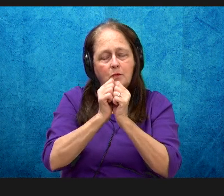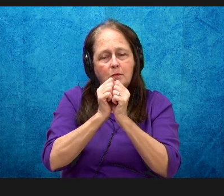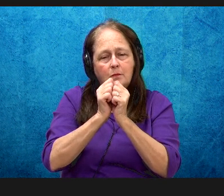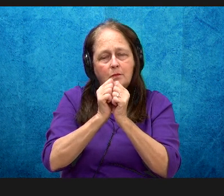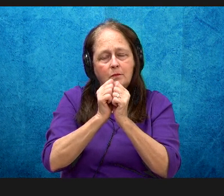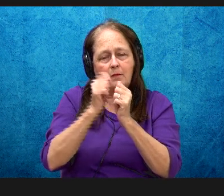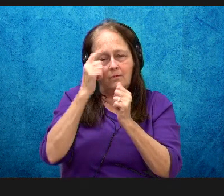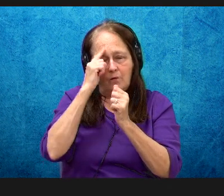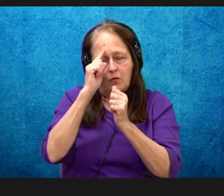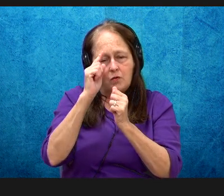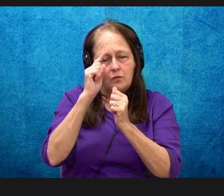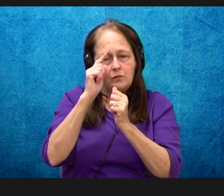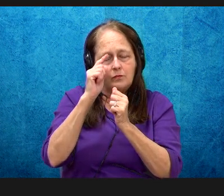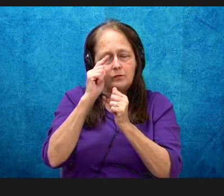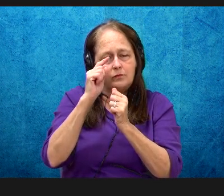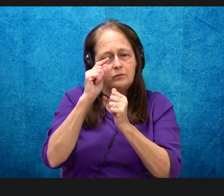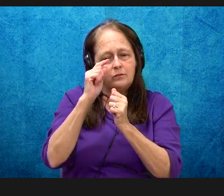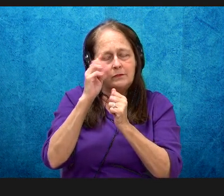excerpt.